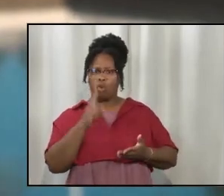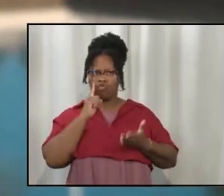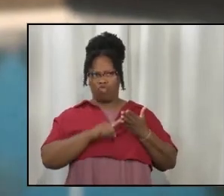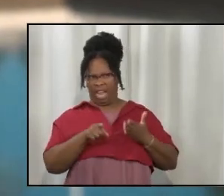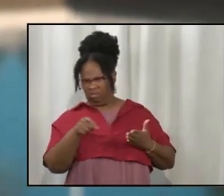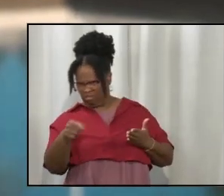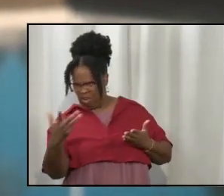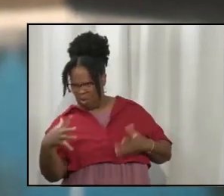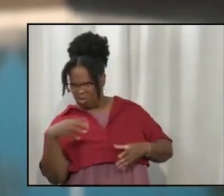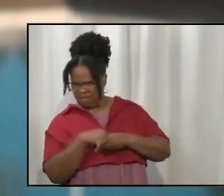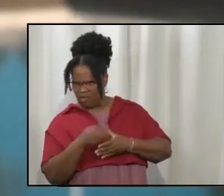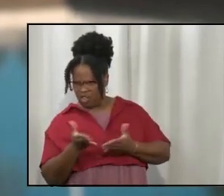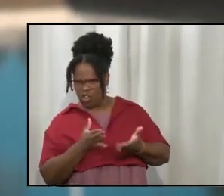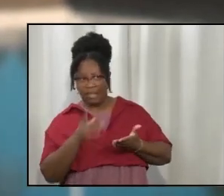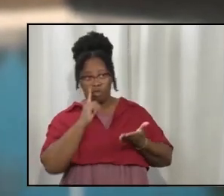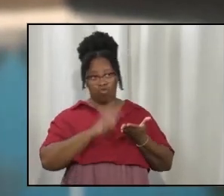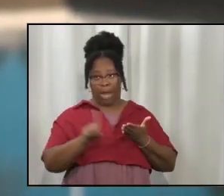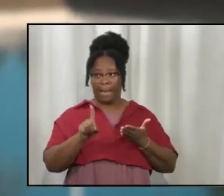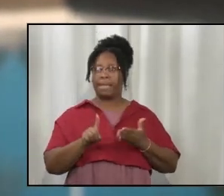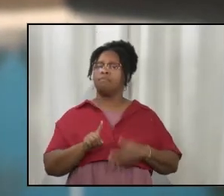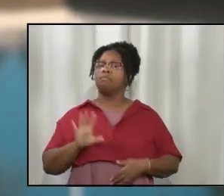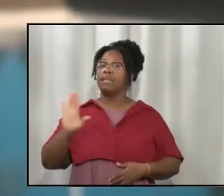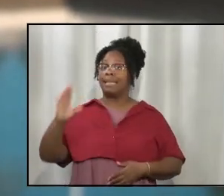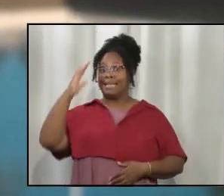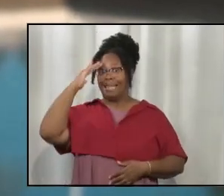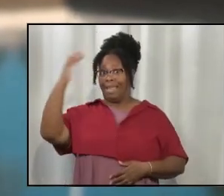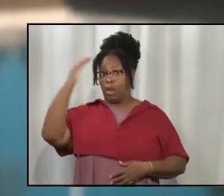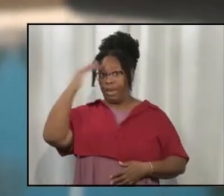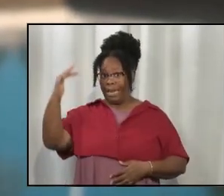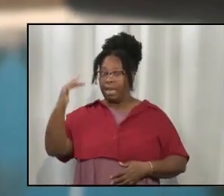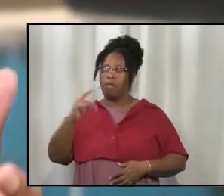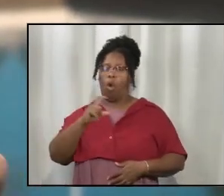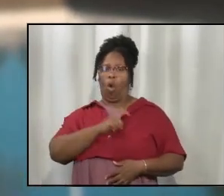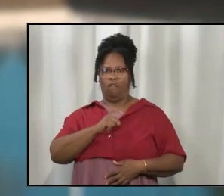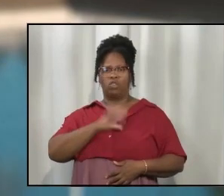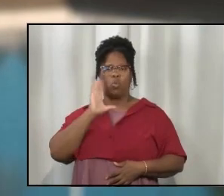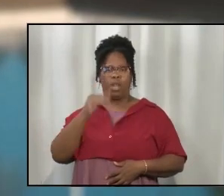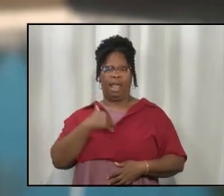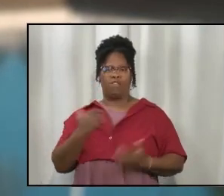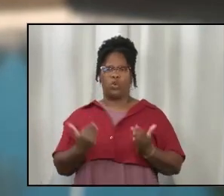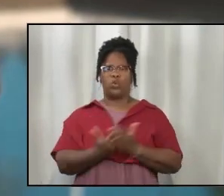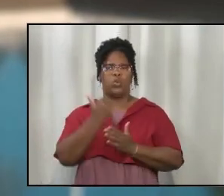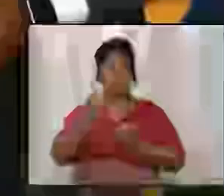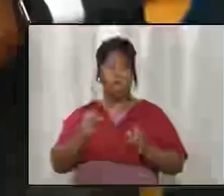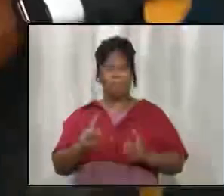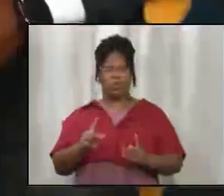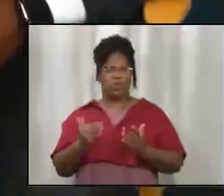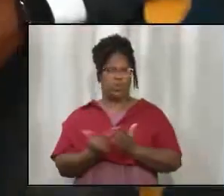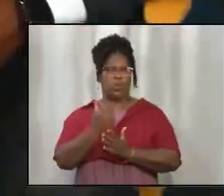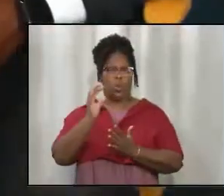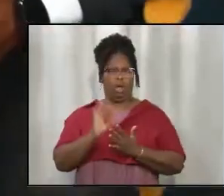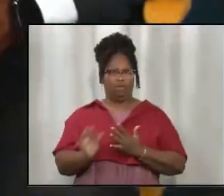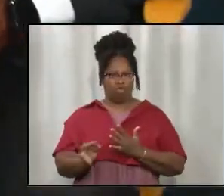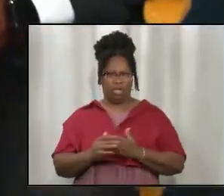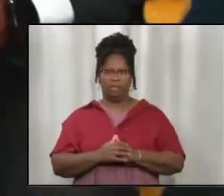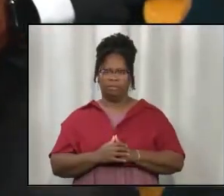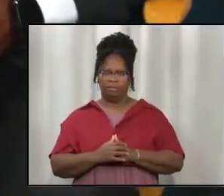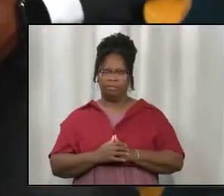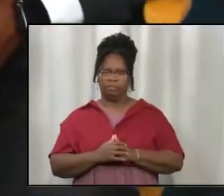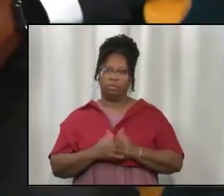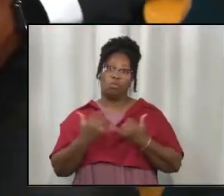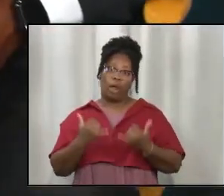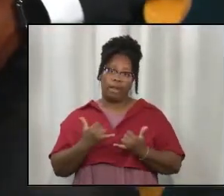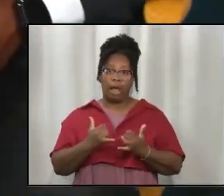reconnect them, his theory was that officers would have a new opportunity, a new option. Right now, that they, of course, can